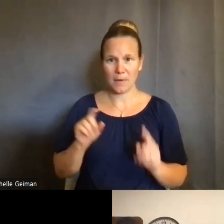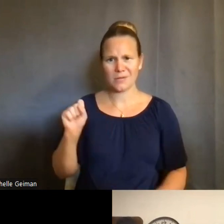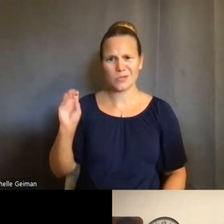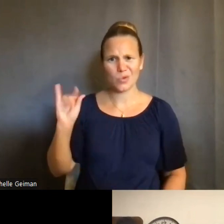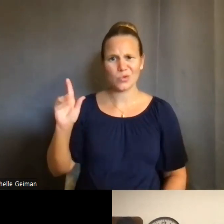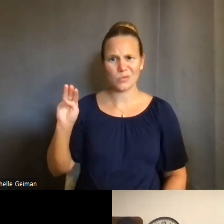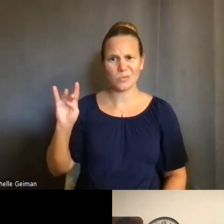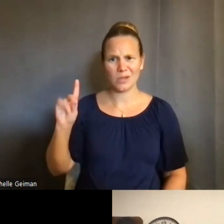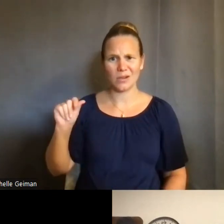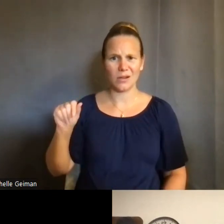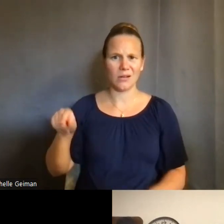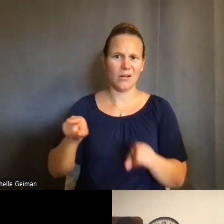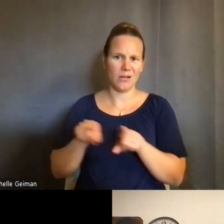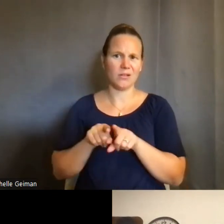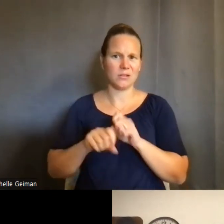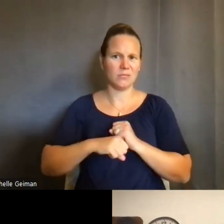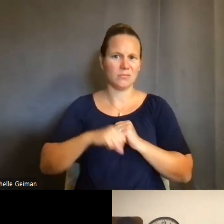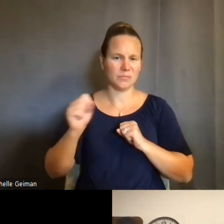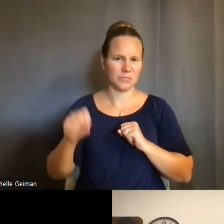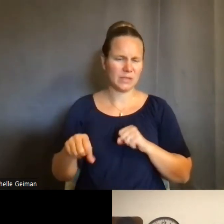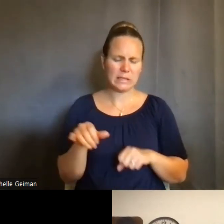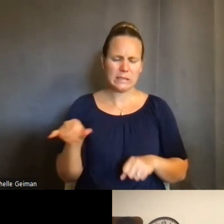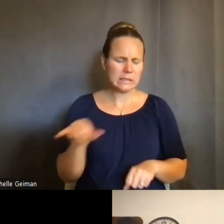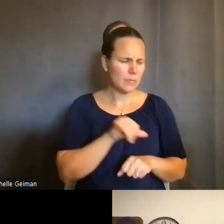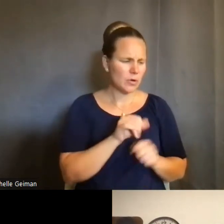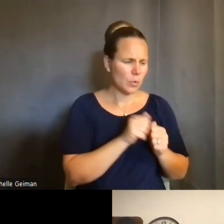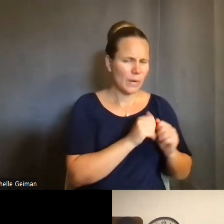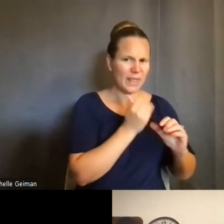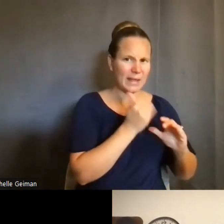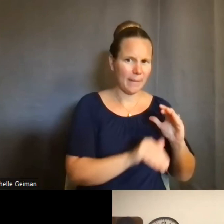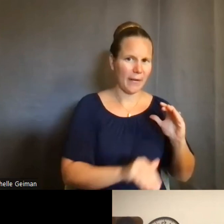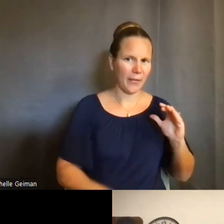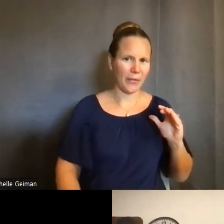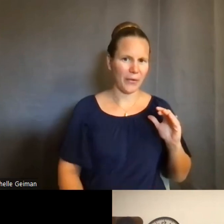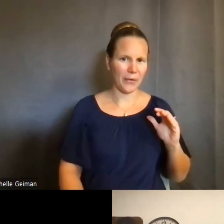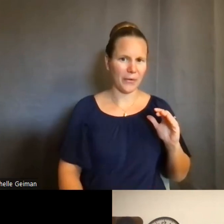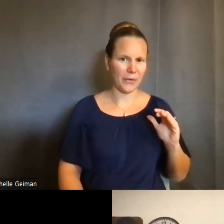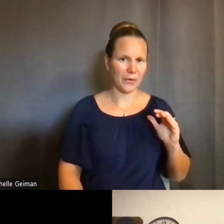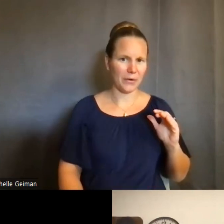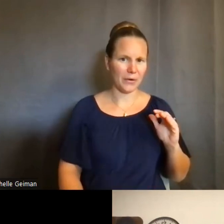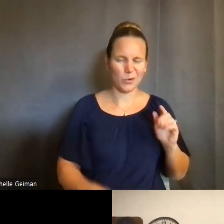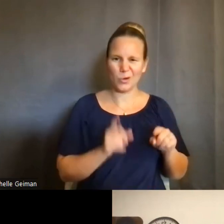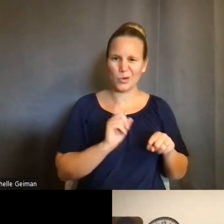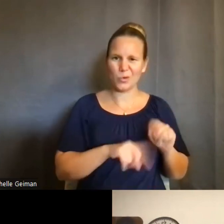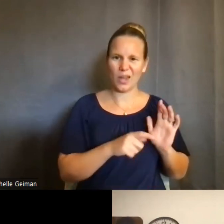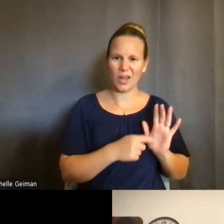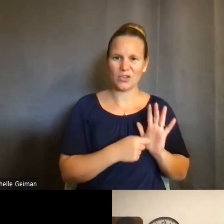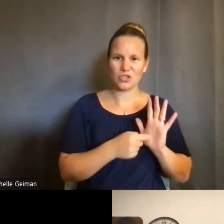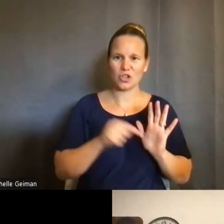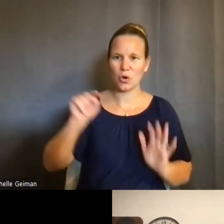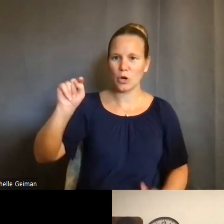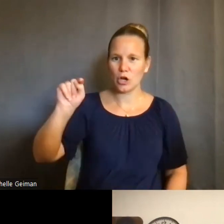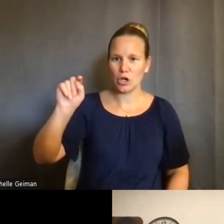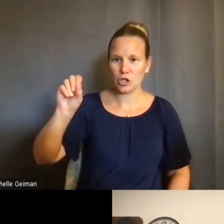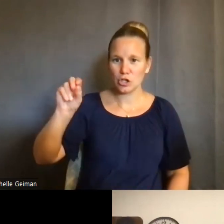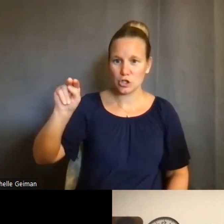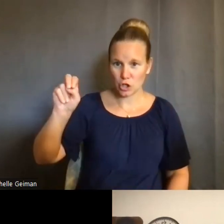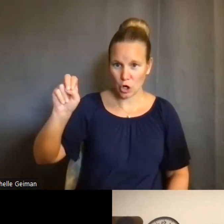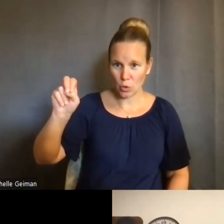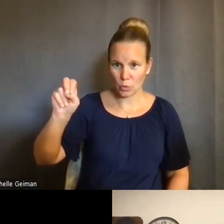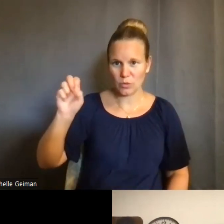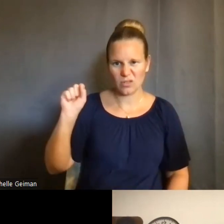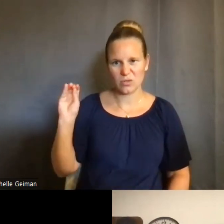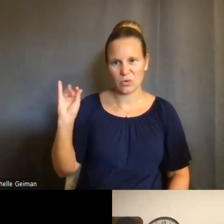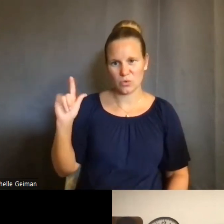that. And similar to what we talked about with the email, right? You can't exhibit tone a lot through social media, right? So